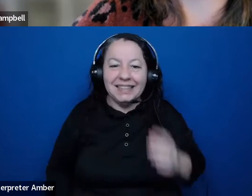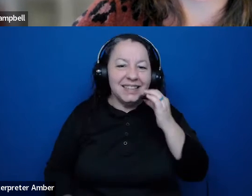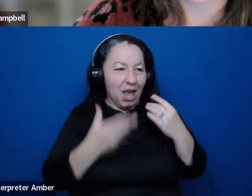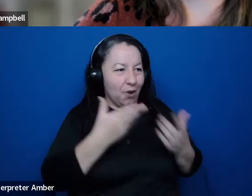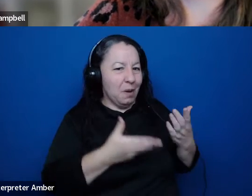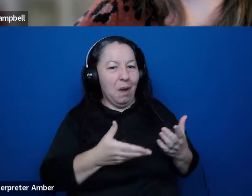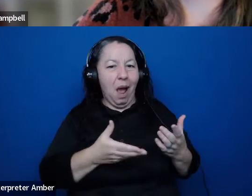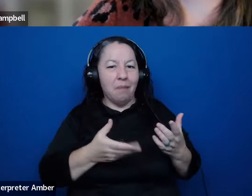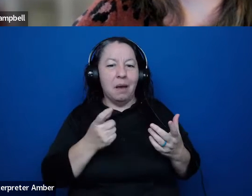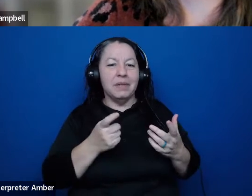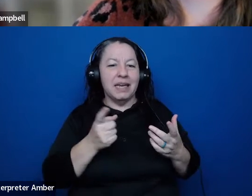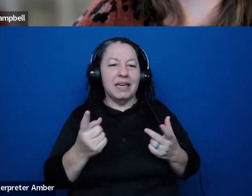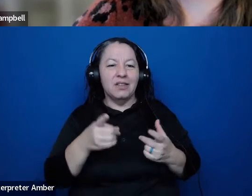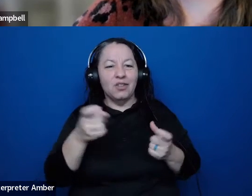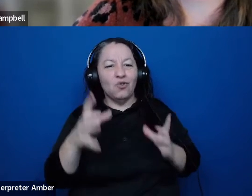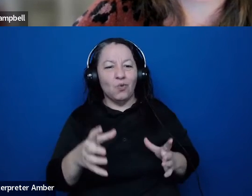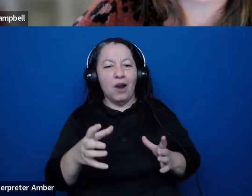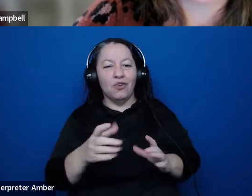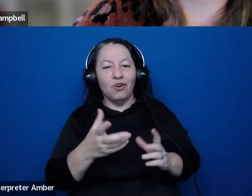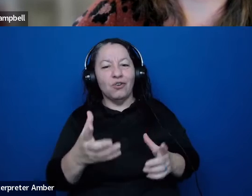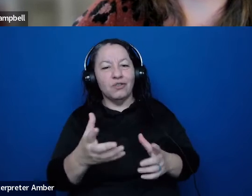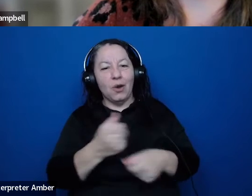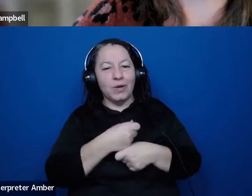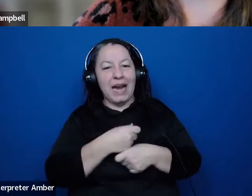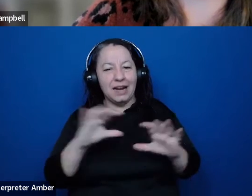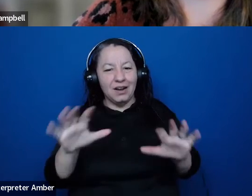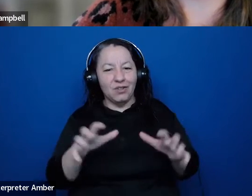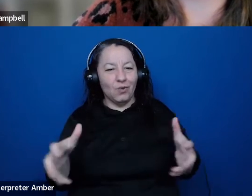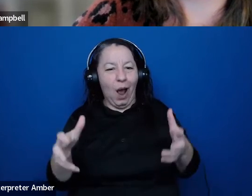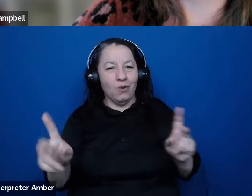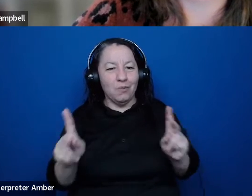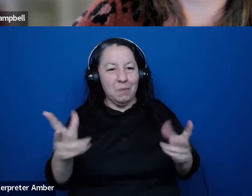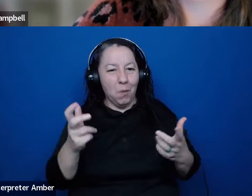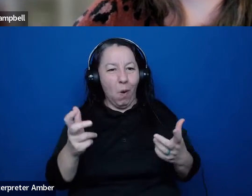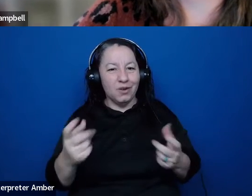Maddie that drew the crowd. I'm guessing that was probably it, but I'll take the